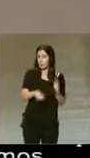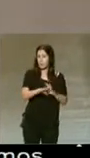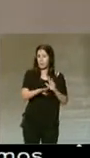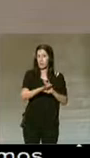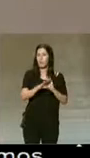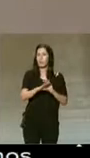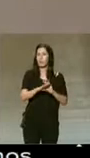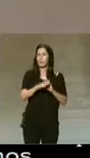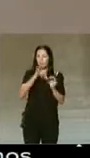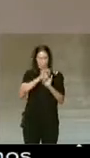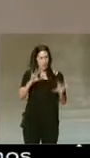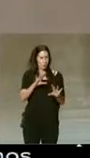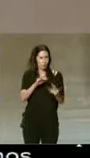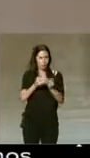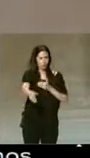been